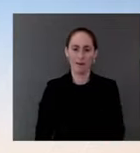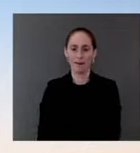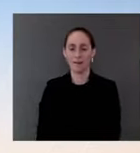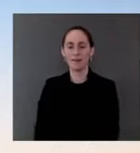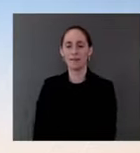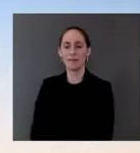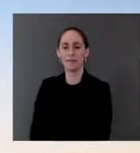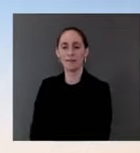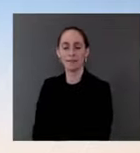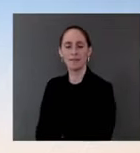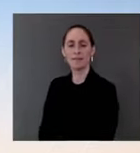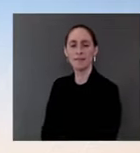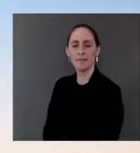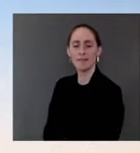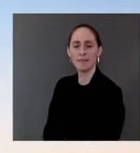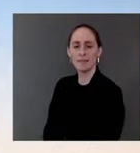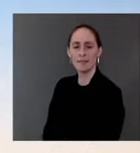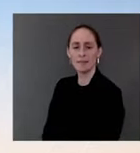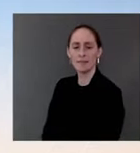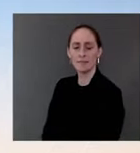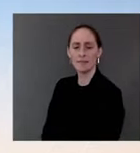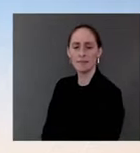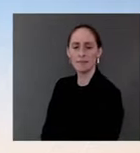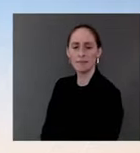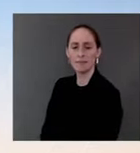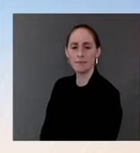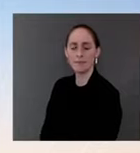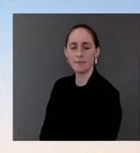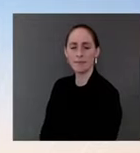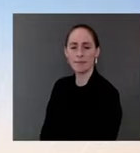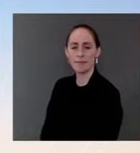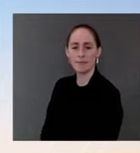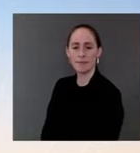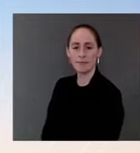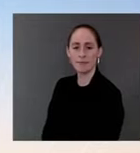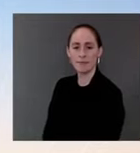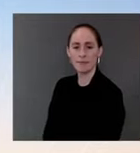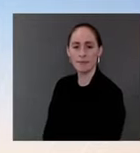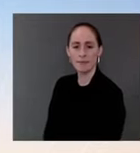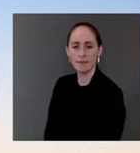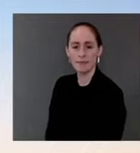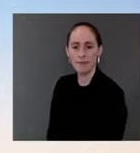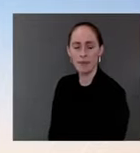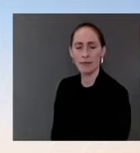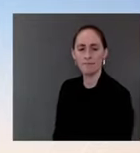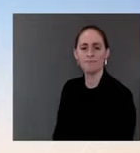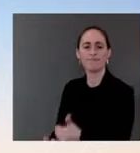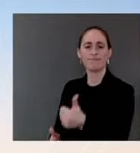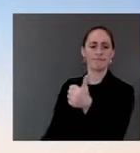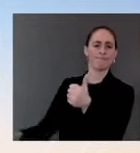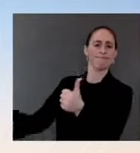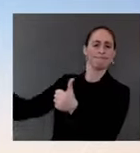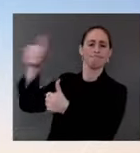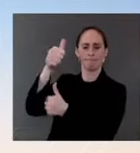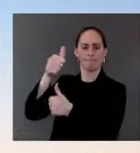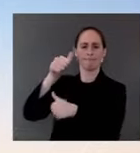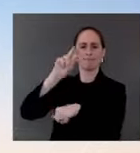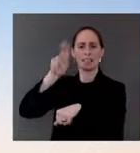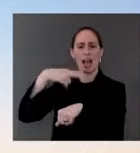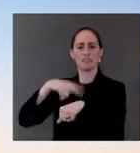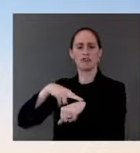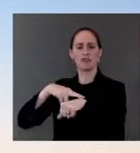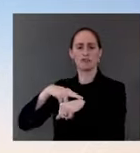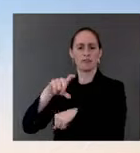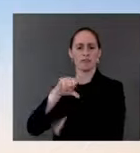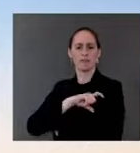Sheriff's Association alleged that they haven't seen the kinds of federal support to crack down on crime that we talked about here in the briefing room